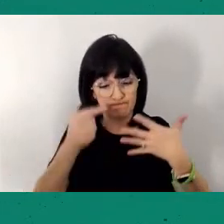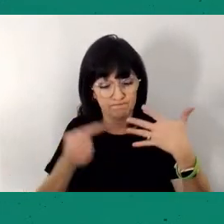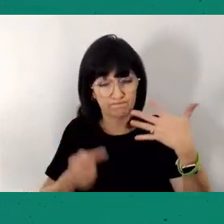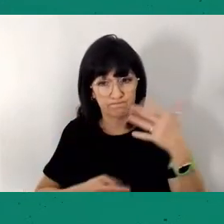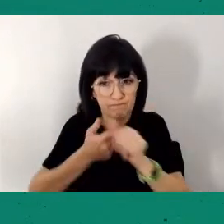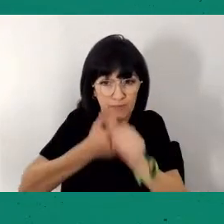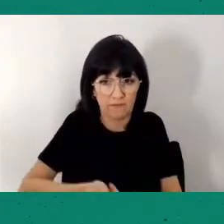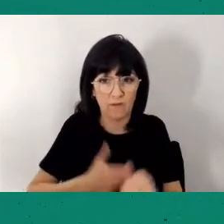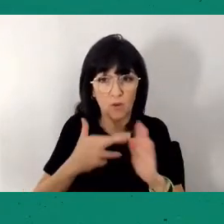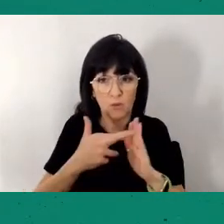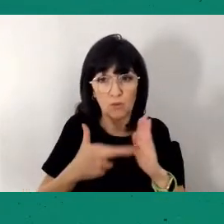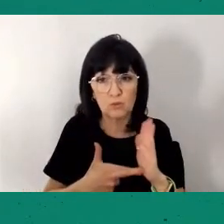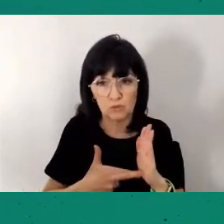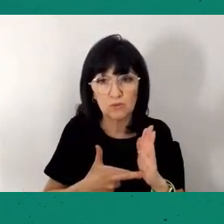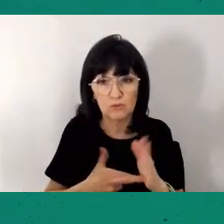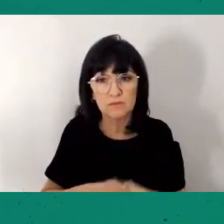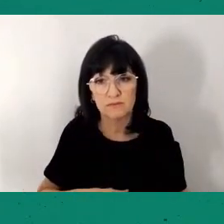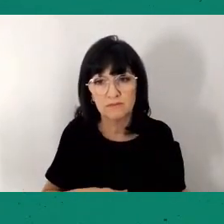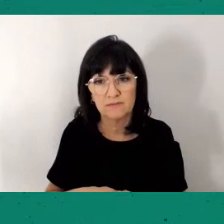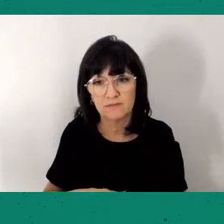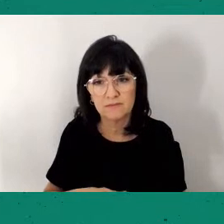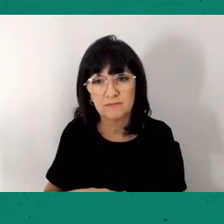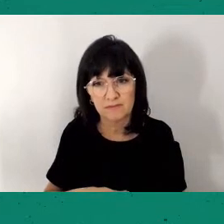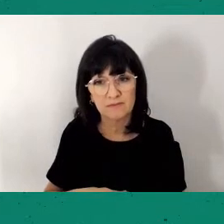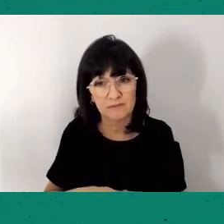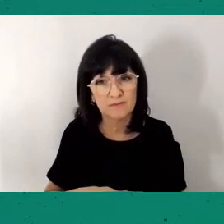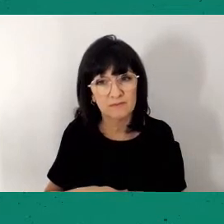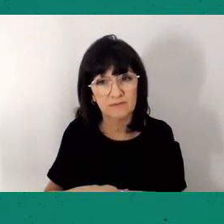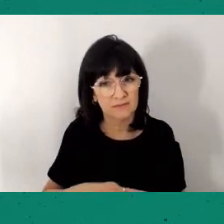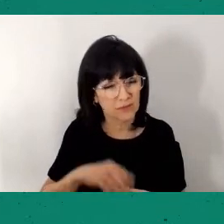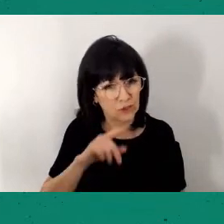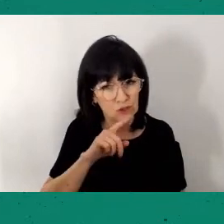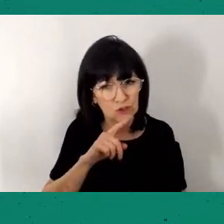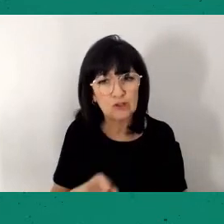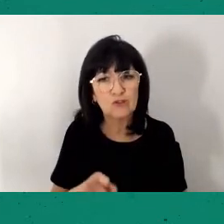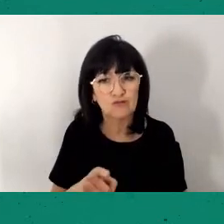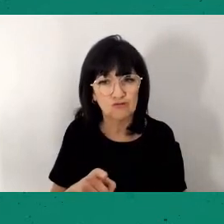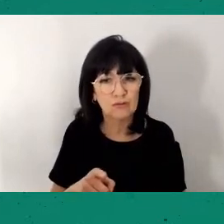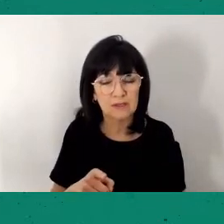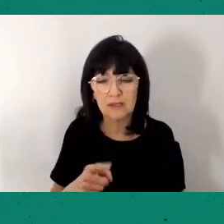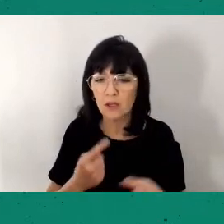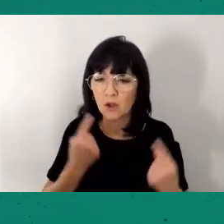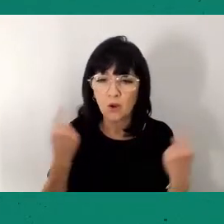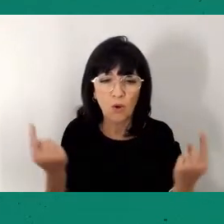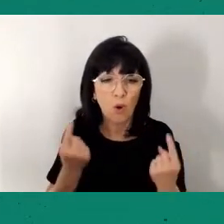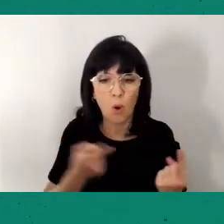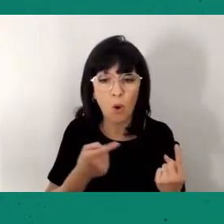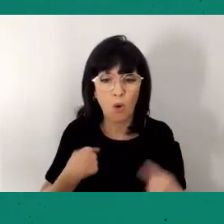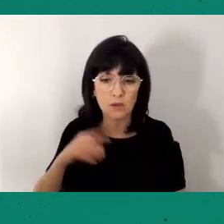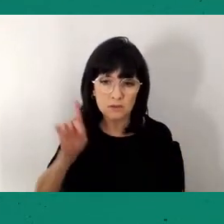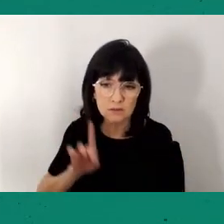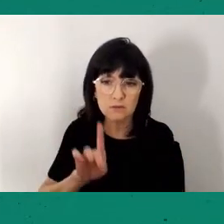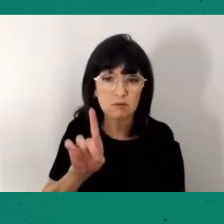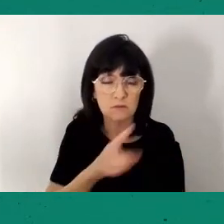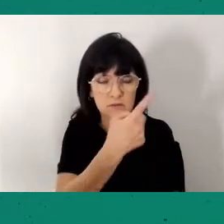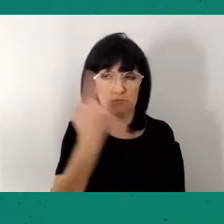It was somebody else always determining what you could do, where you could go, and how you could get there.